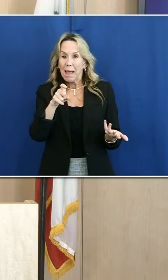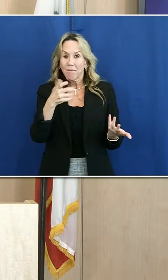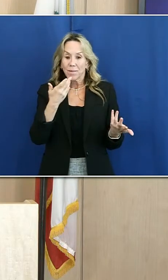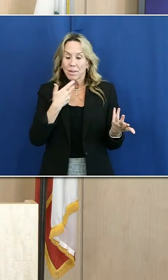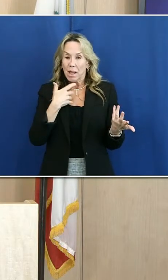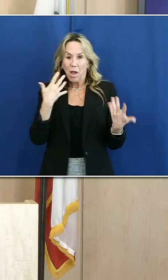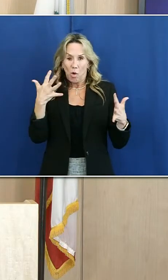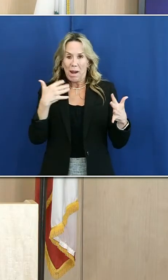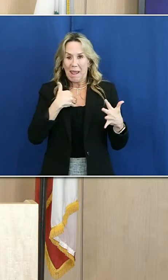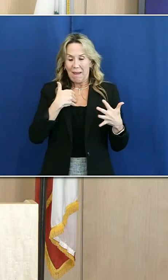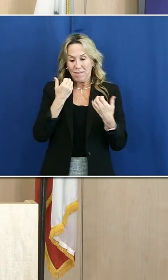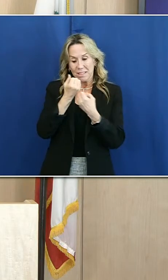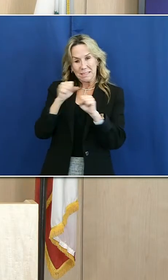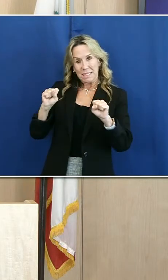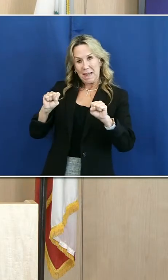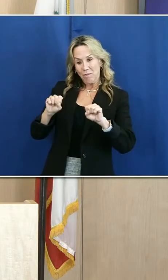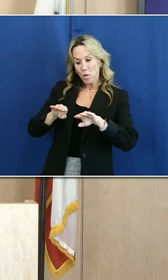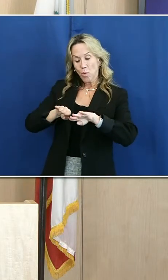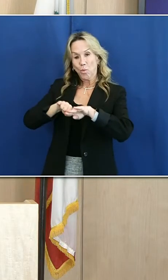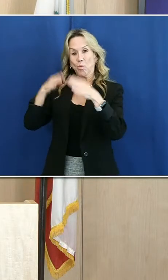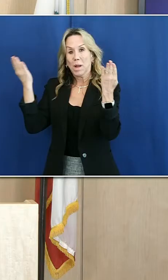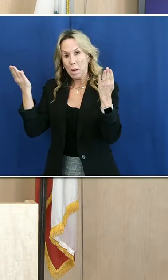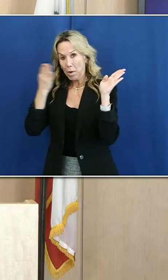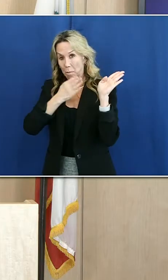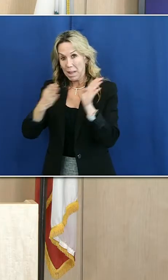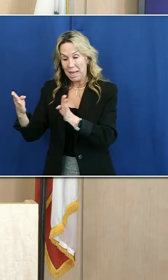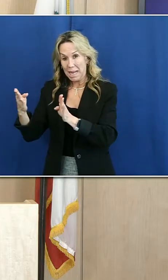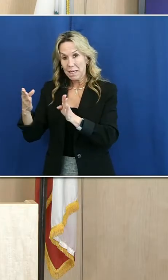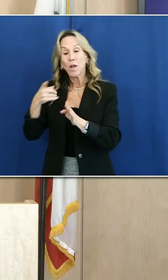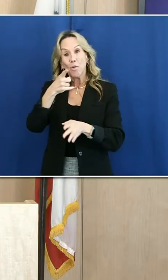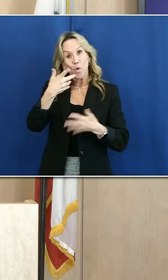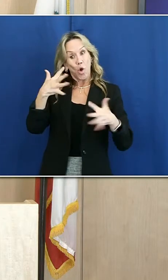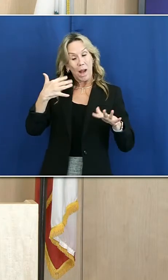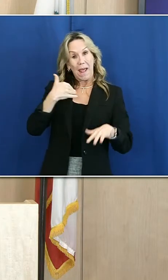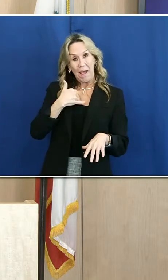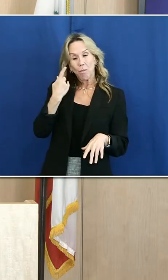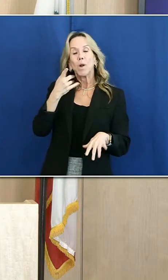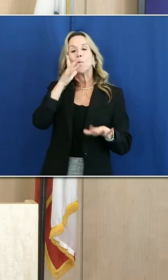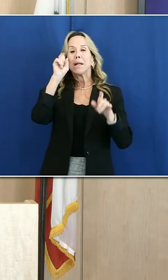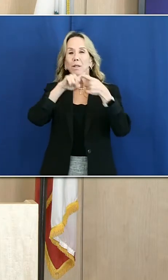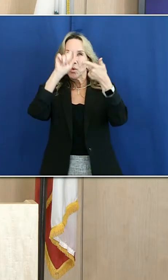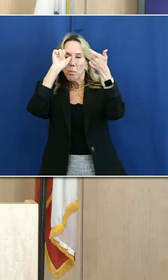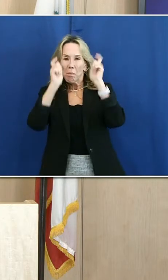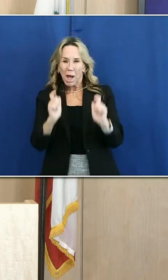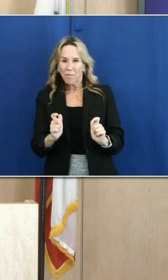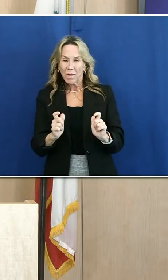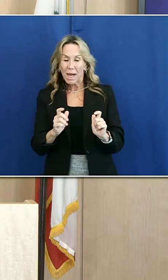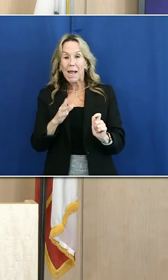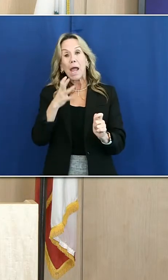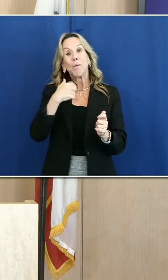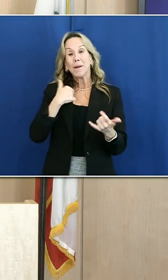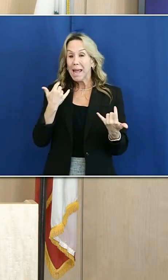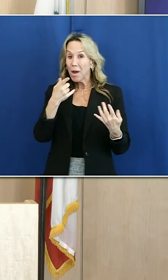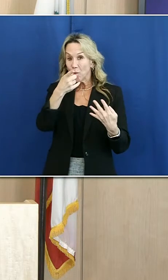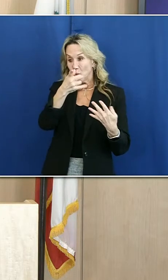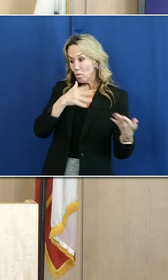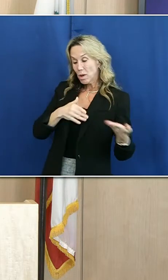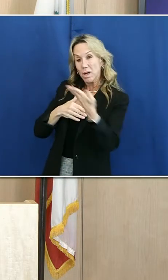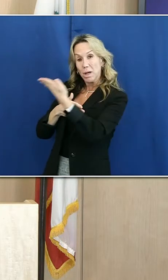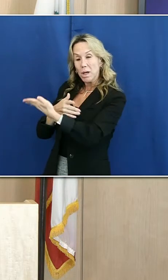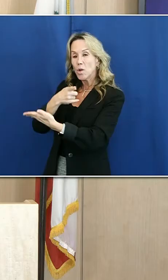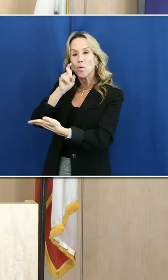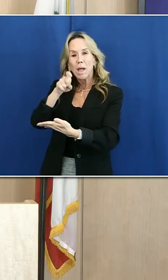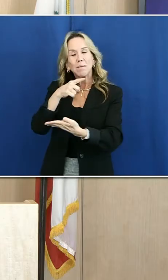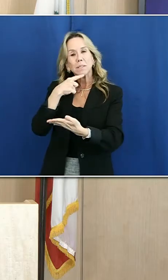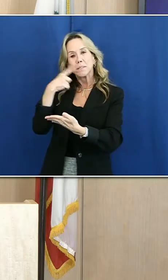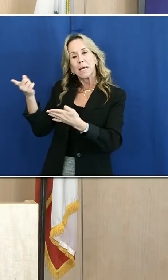reopening plan. Those safe reopening plans need to be modified so that they actually indicate exactly how you're going to meet those certain percentages.